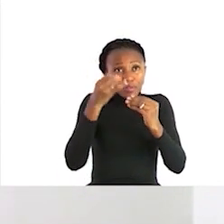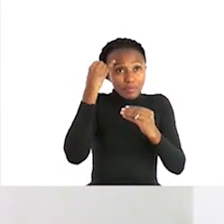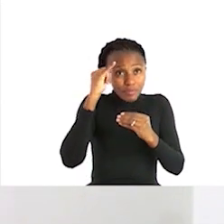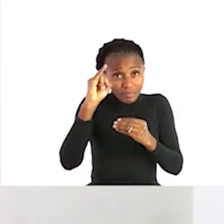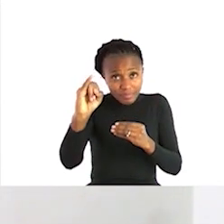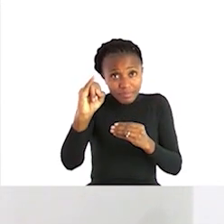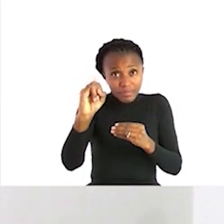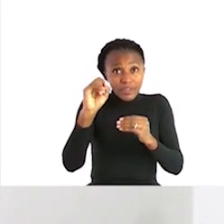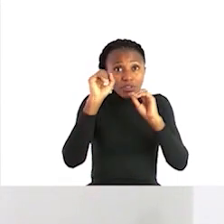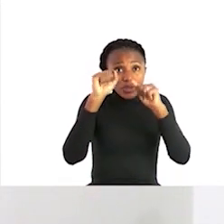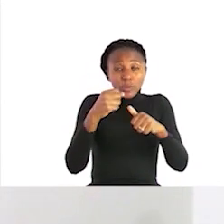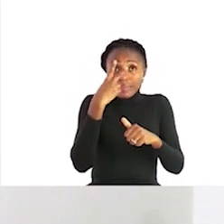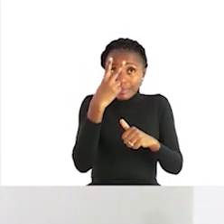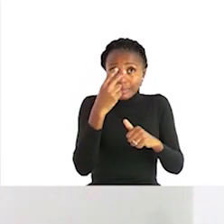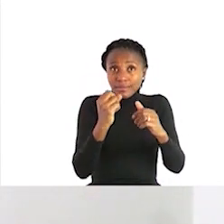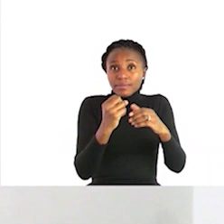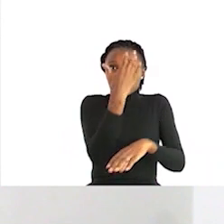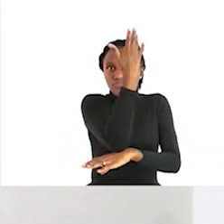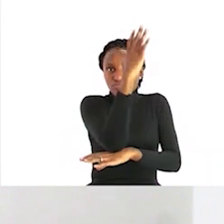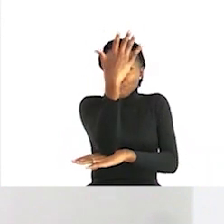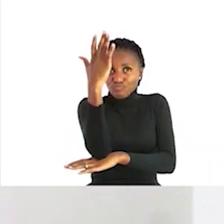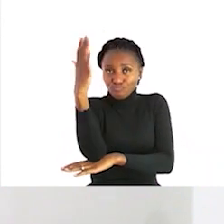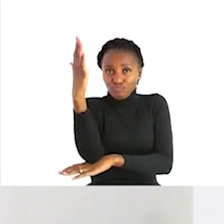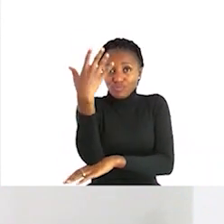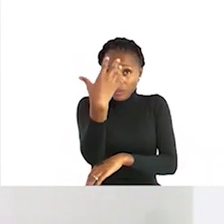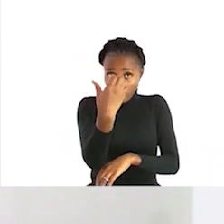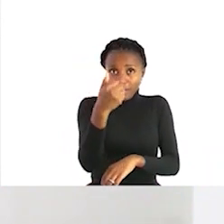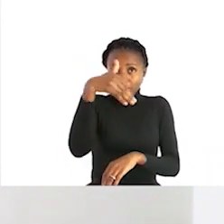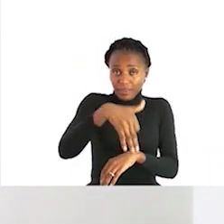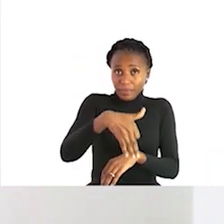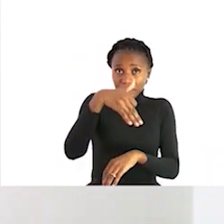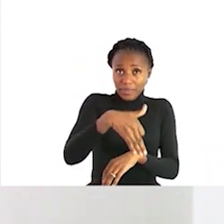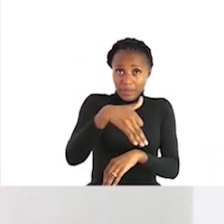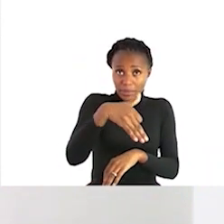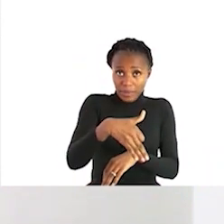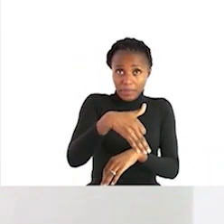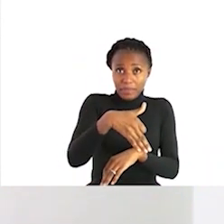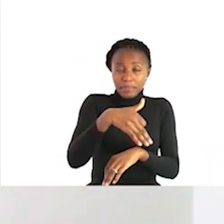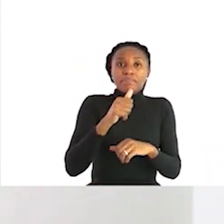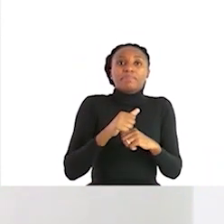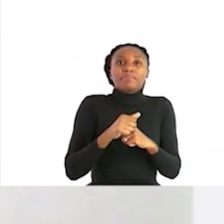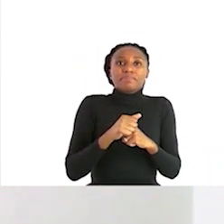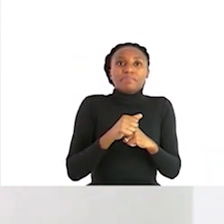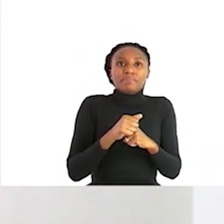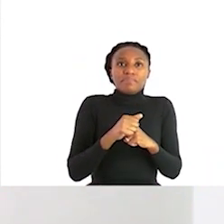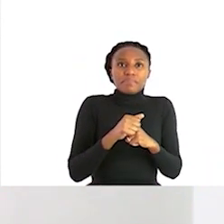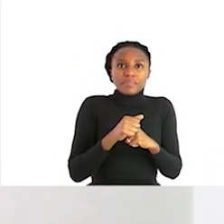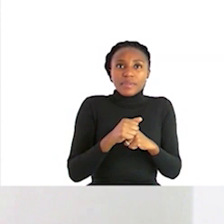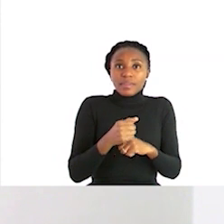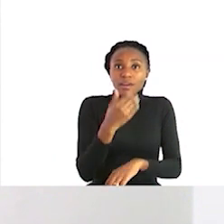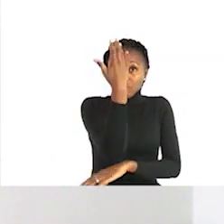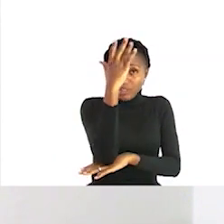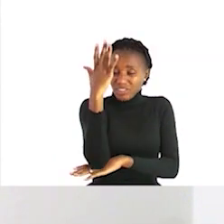can use the common tree that we have at home or in our areas, the lemon eucalyptus tree, which is very common